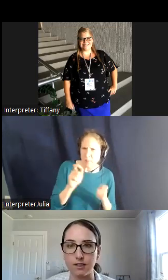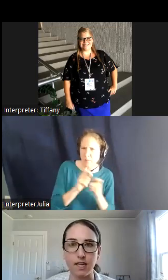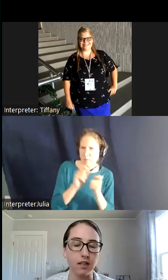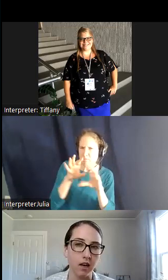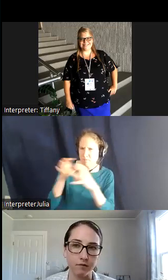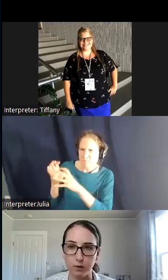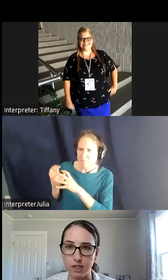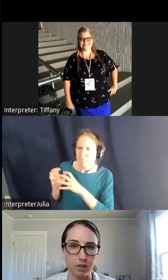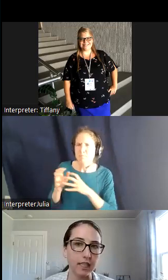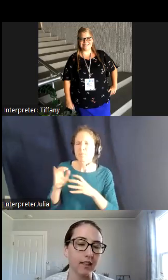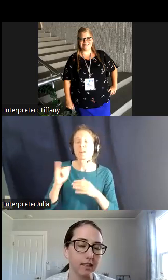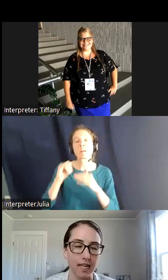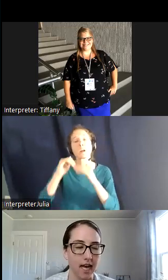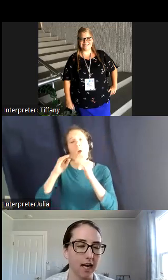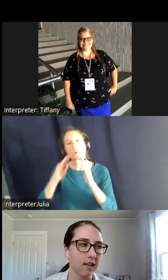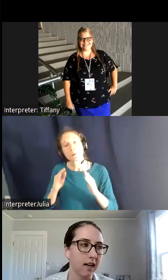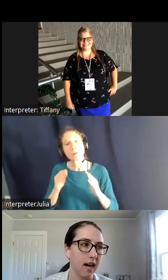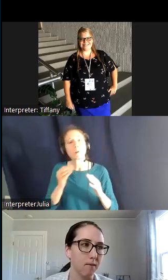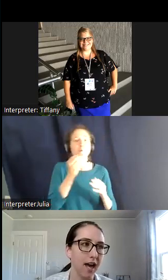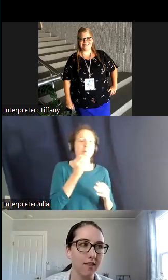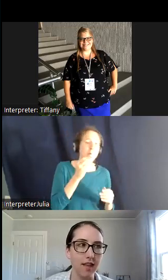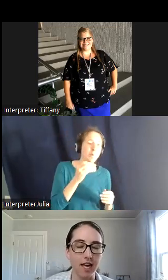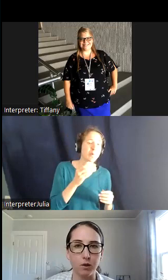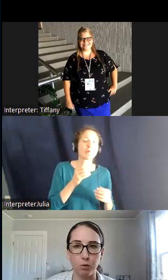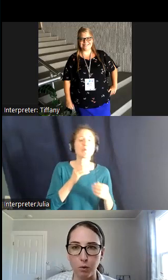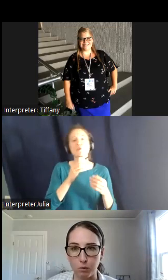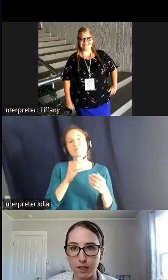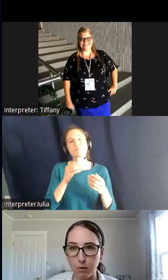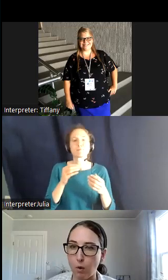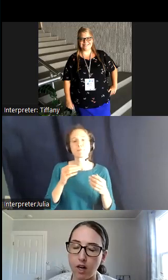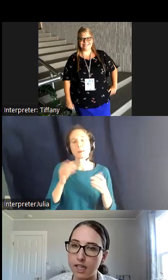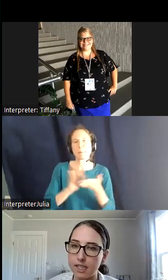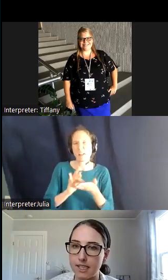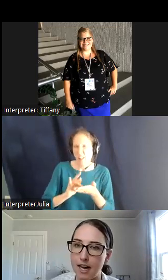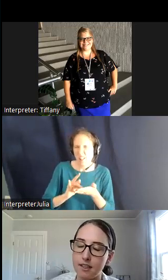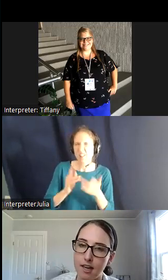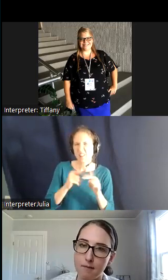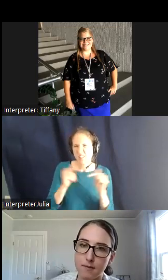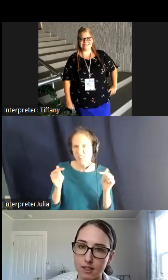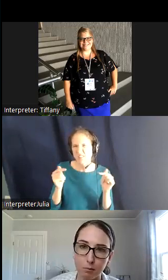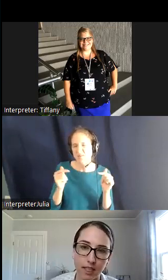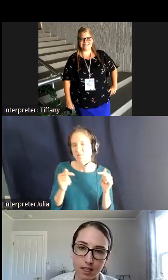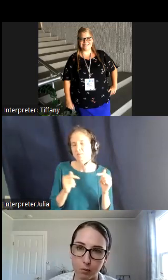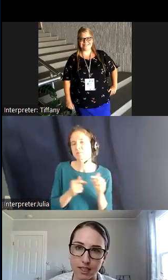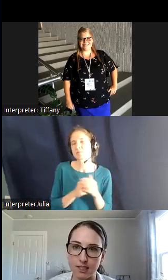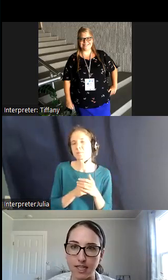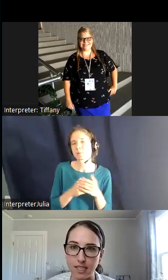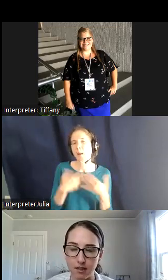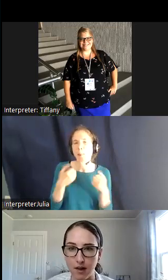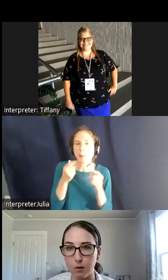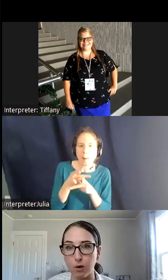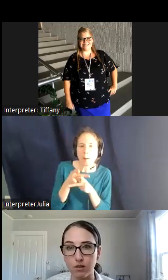healthcare, housing, food stability, things like that. And then what we're really requiring is that there's a plan in place